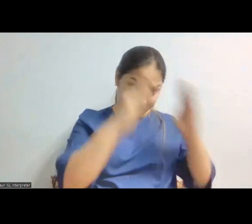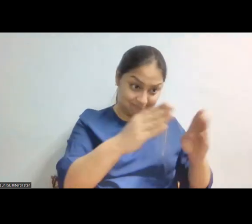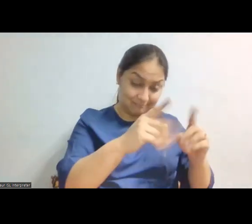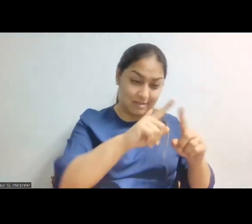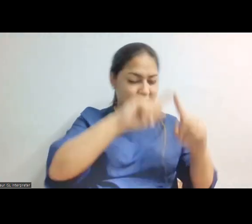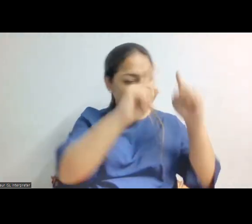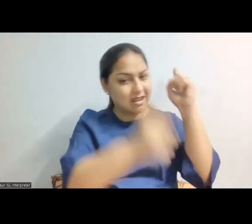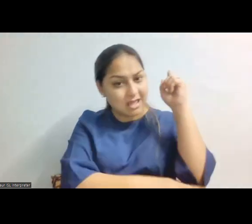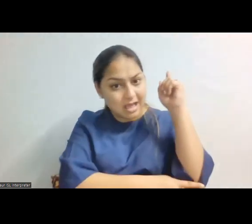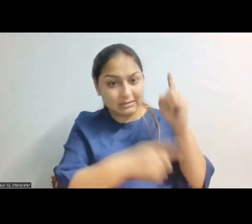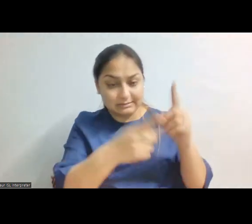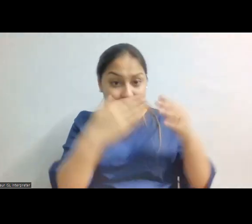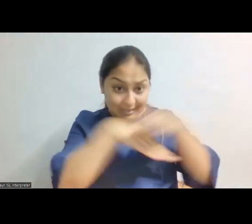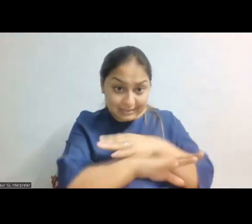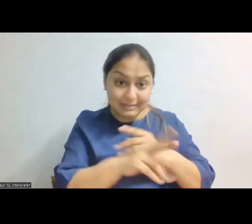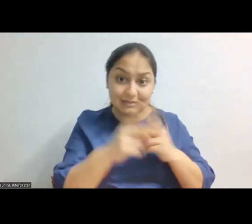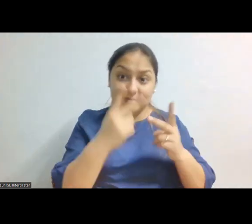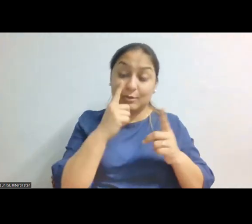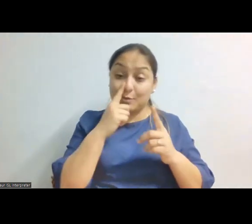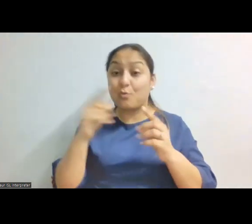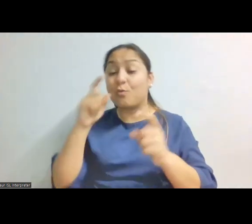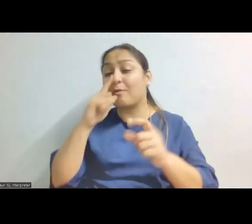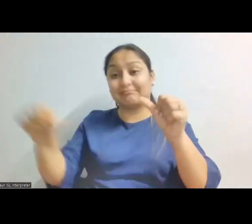scientists within quote. Because otherwise,